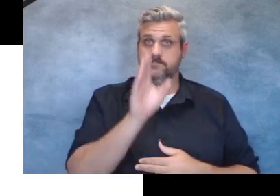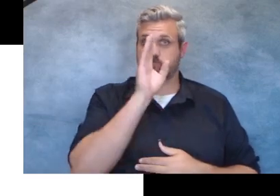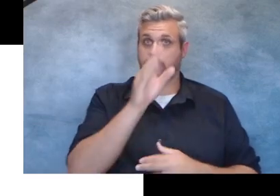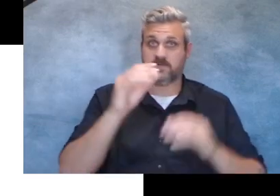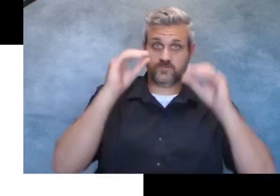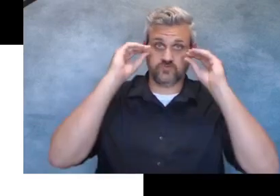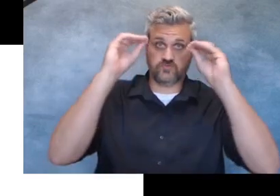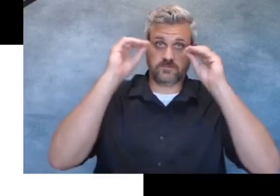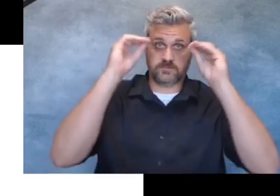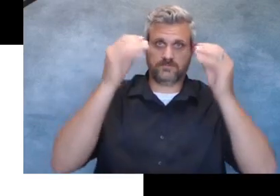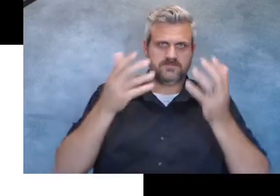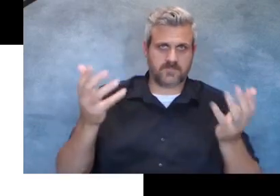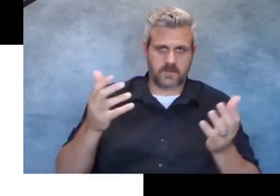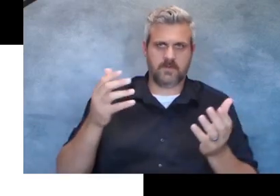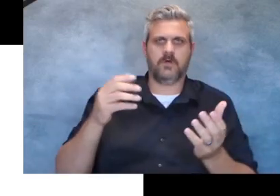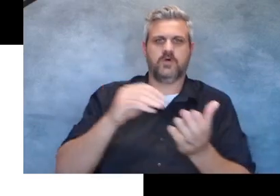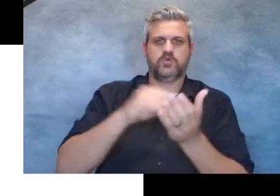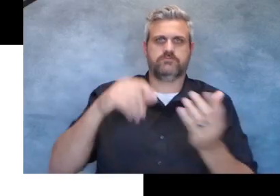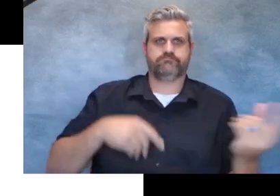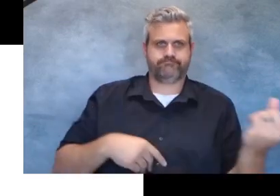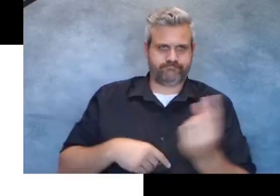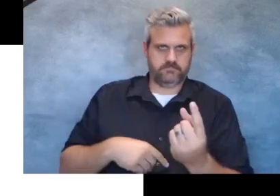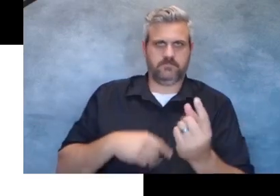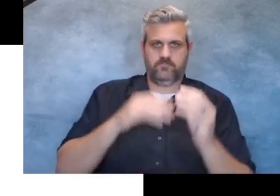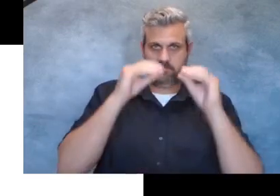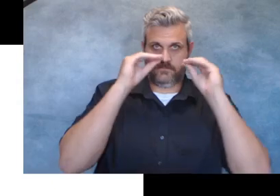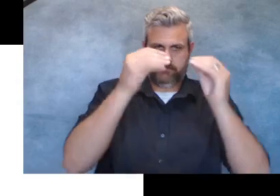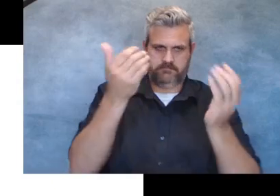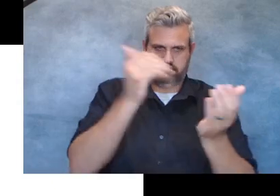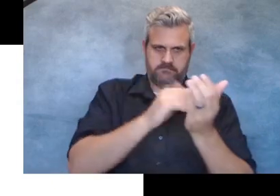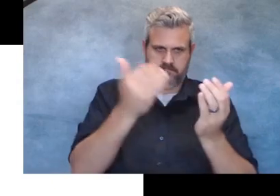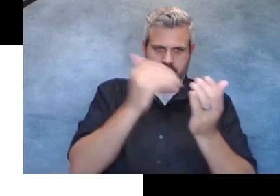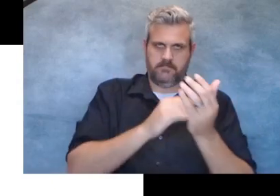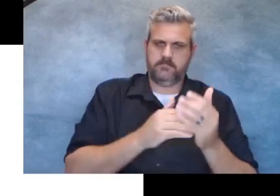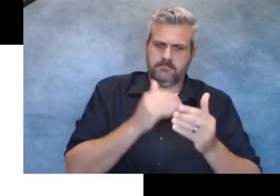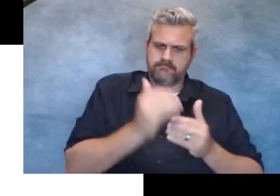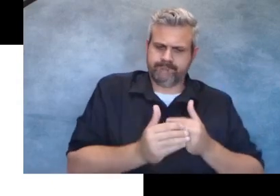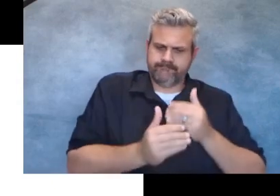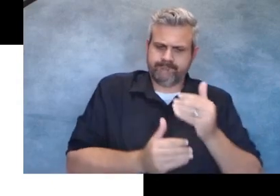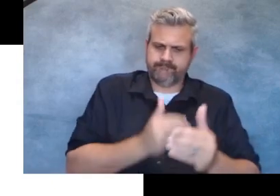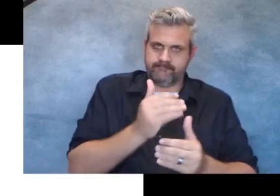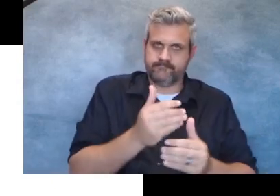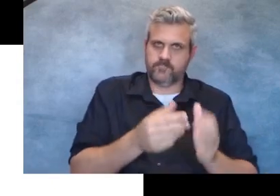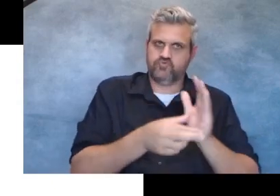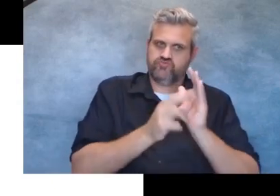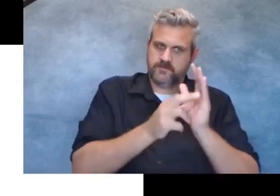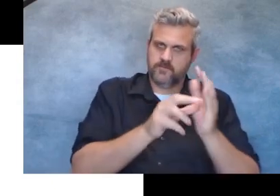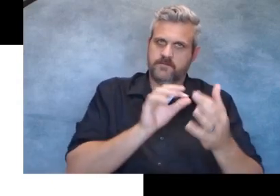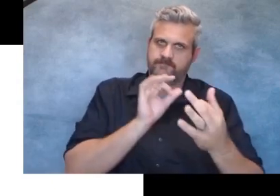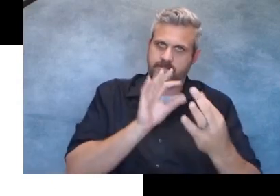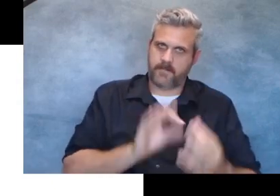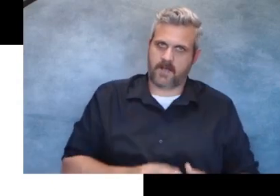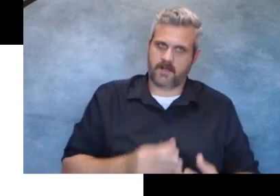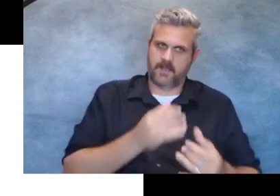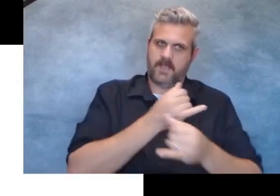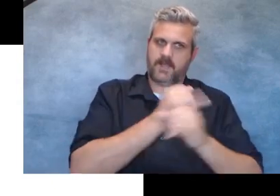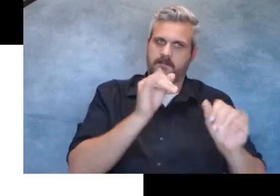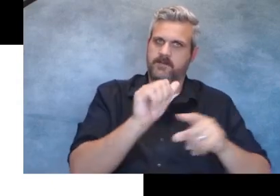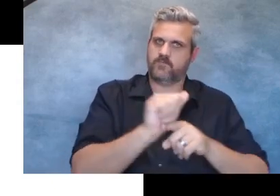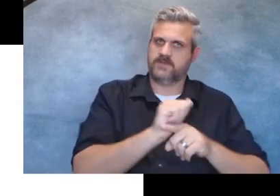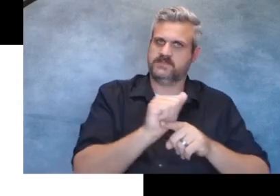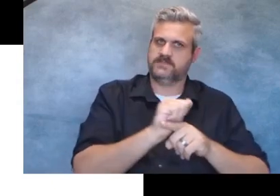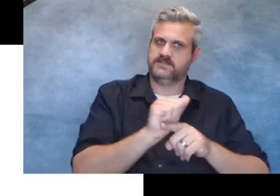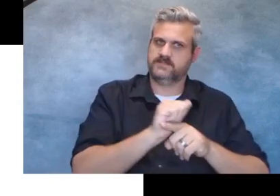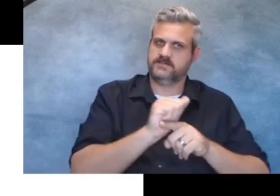Direct instruction is when a student is provided repeated instructions in smaller steps, with more review, feedback, and independent